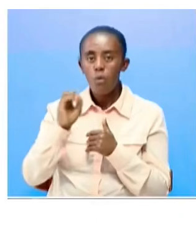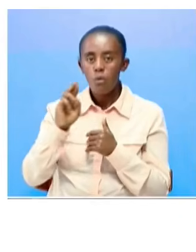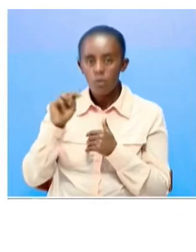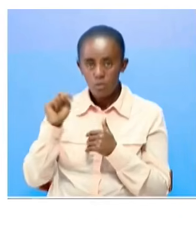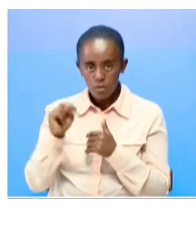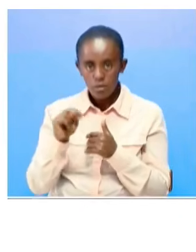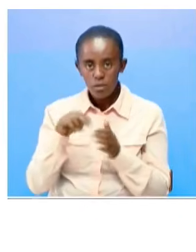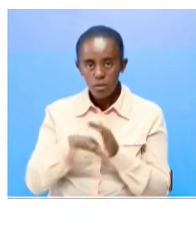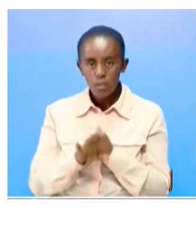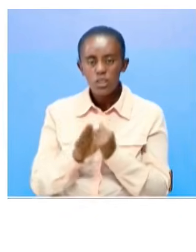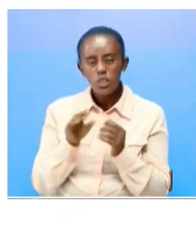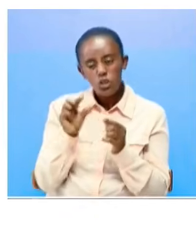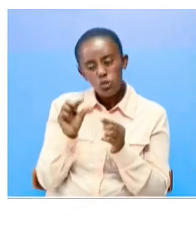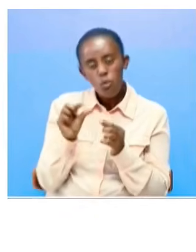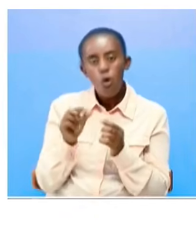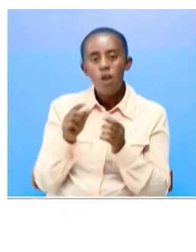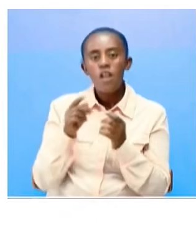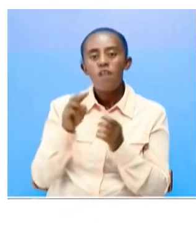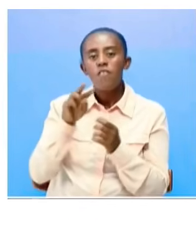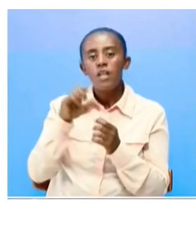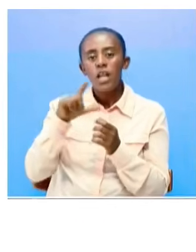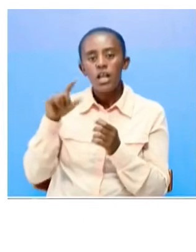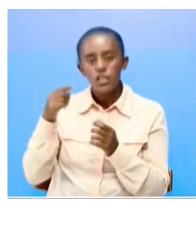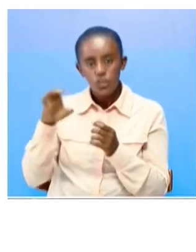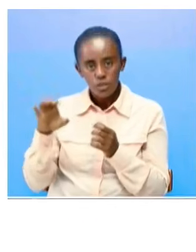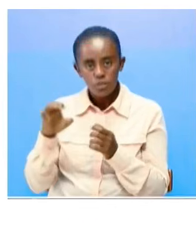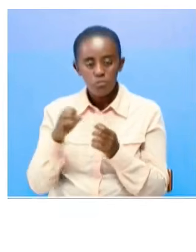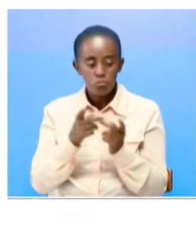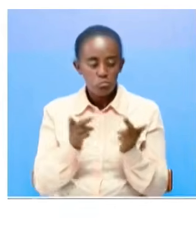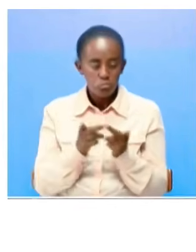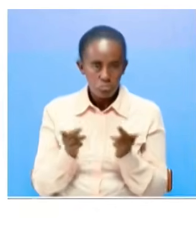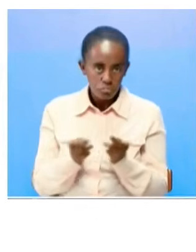in a small village